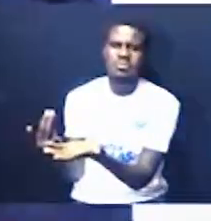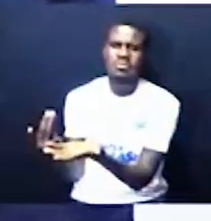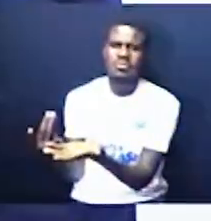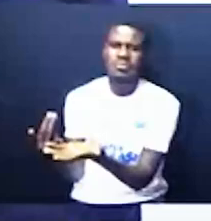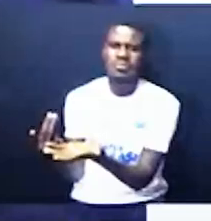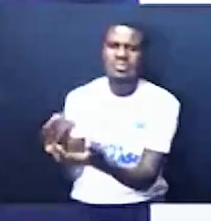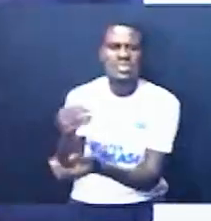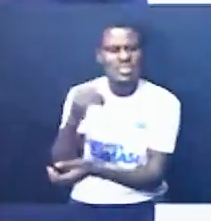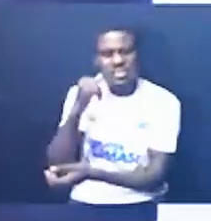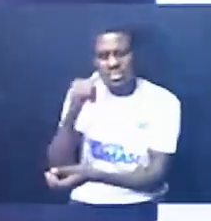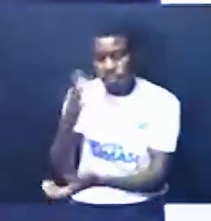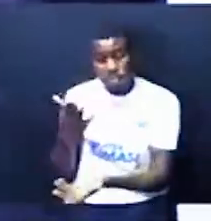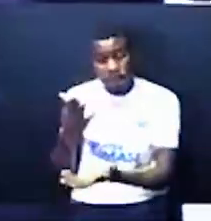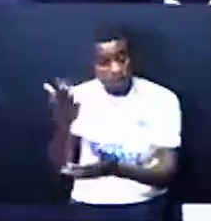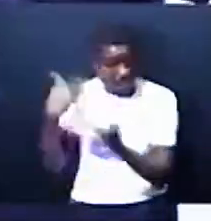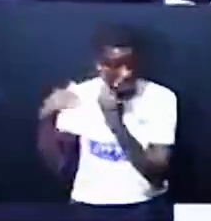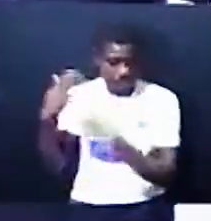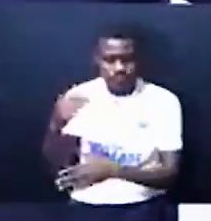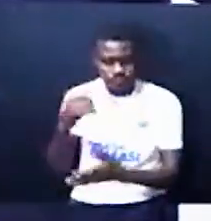there was this sister of ours.